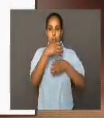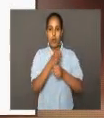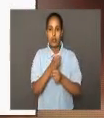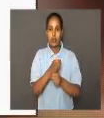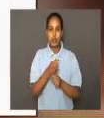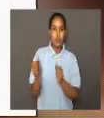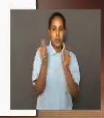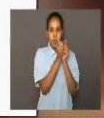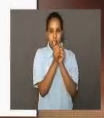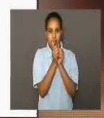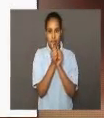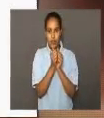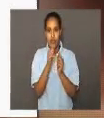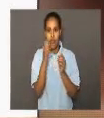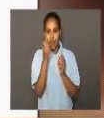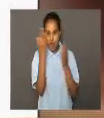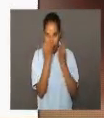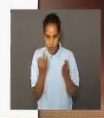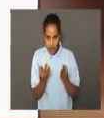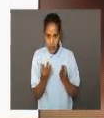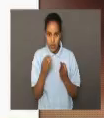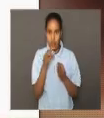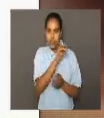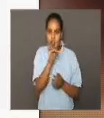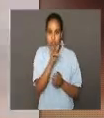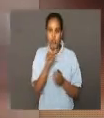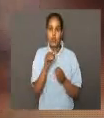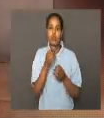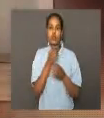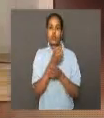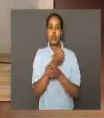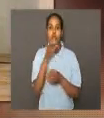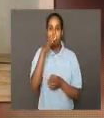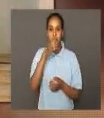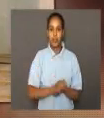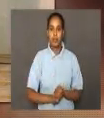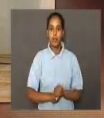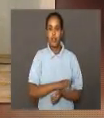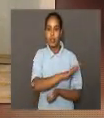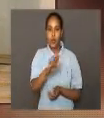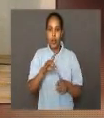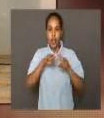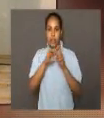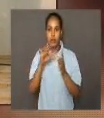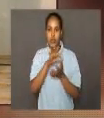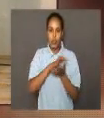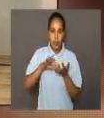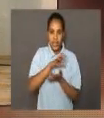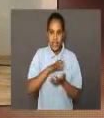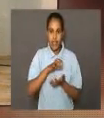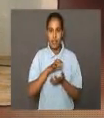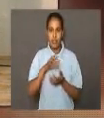mix together to form a uniform solution. Your heterogeneous